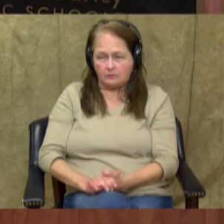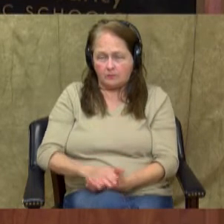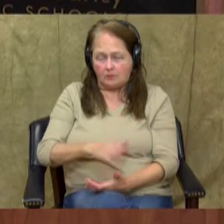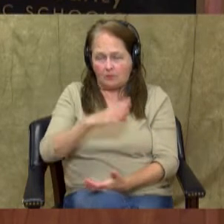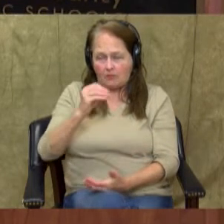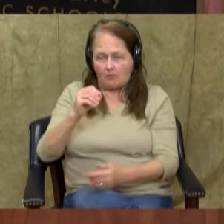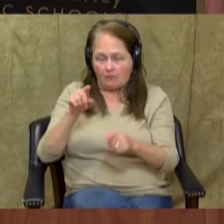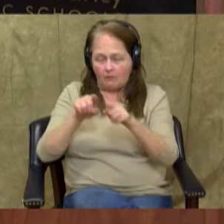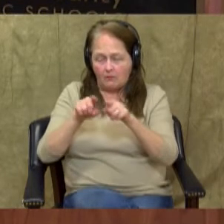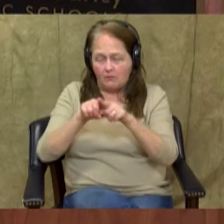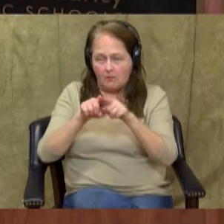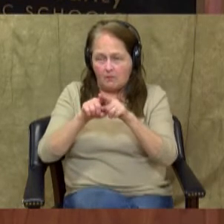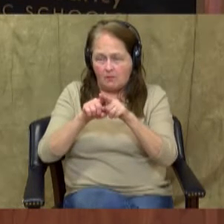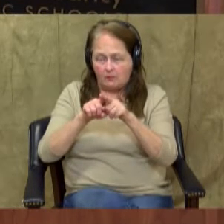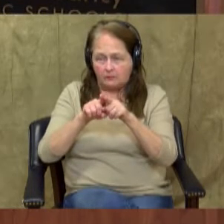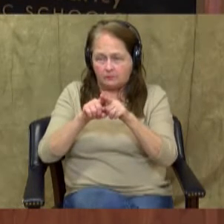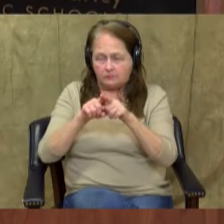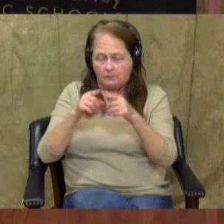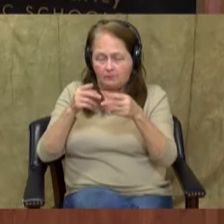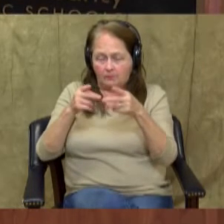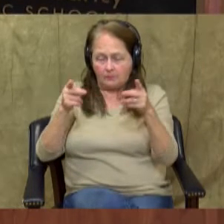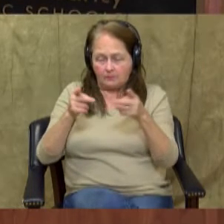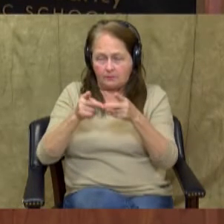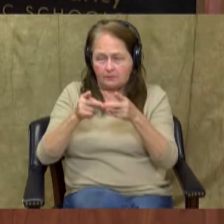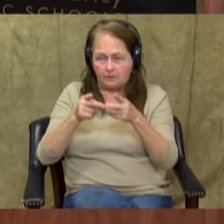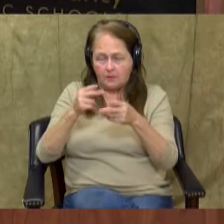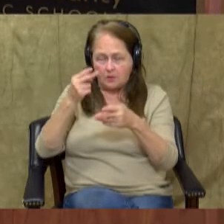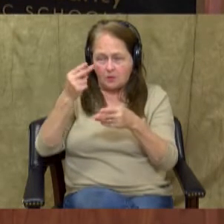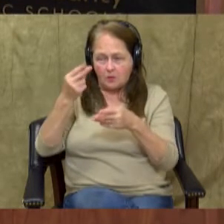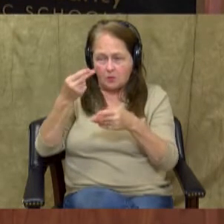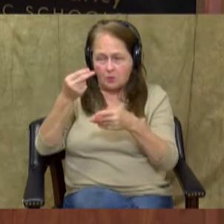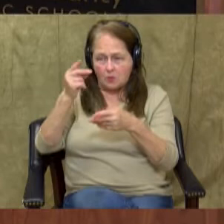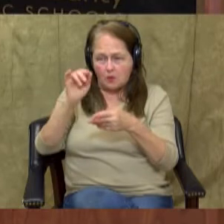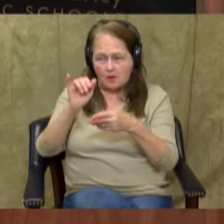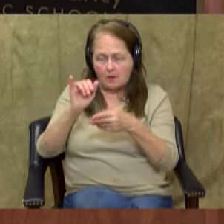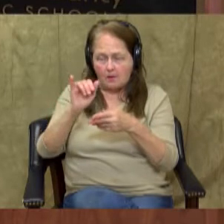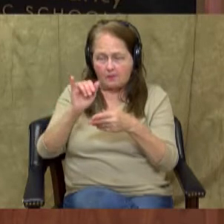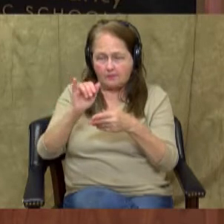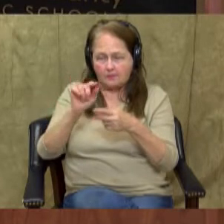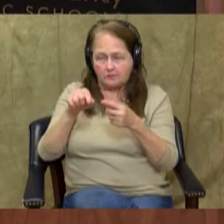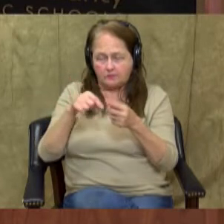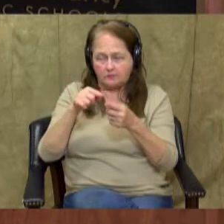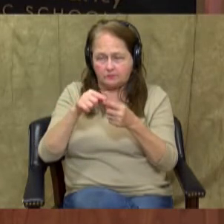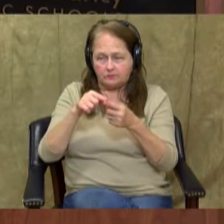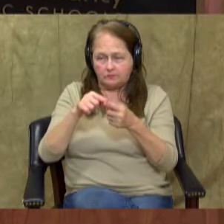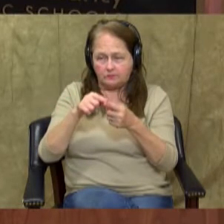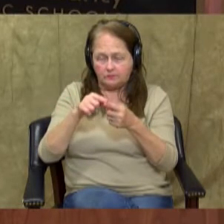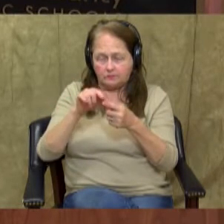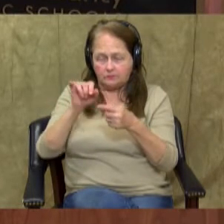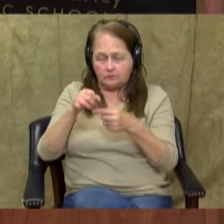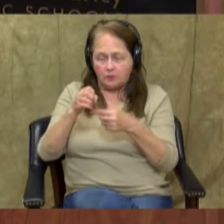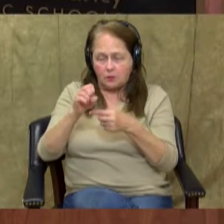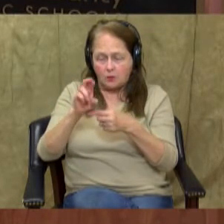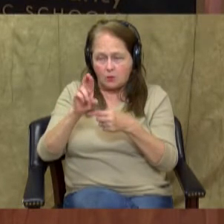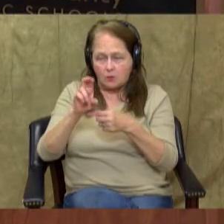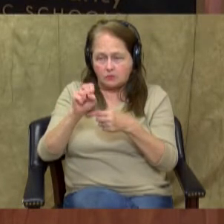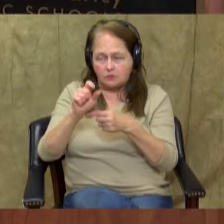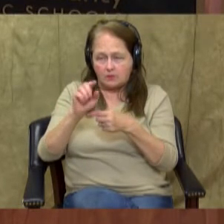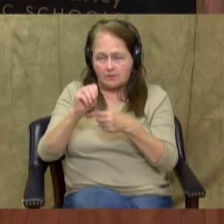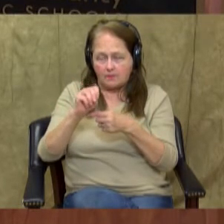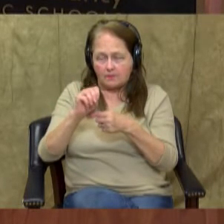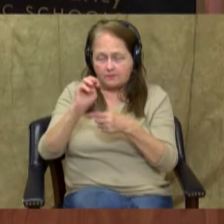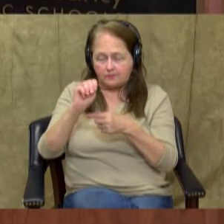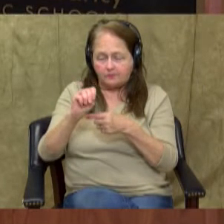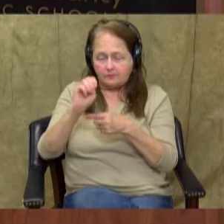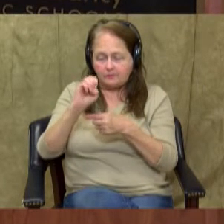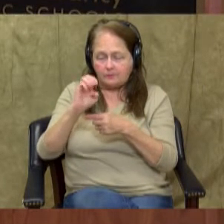And also we have destinations for holy pilgrimage. One of these, in addition to Jerusalem, is